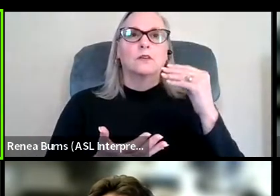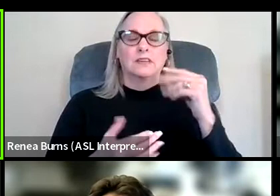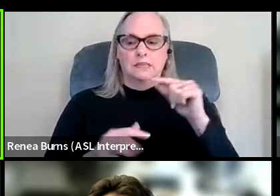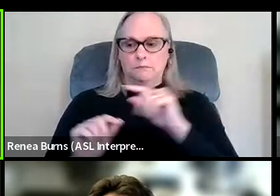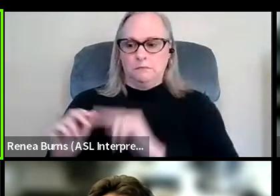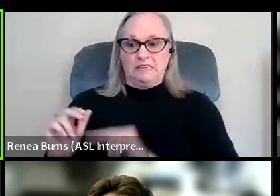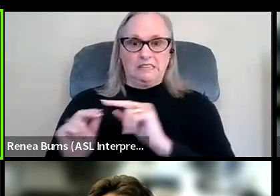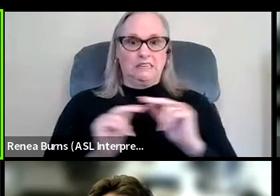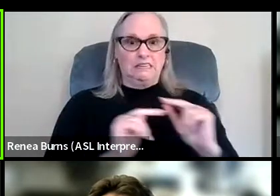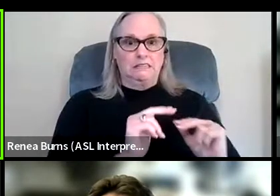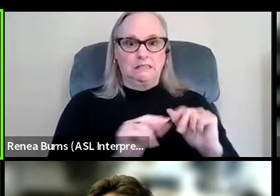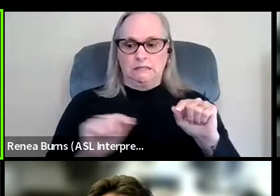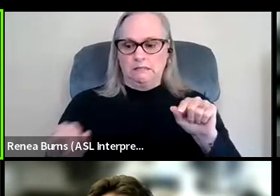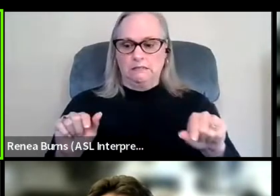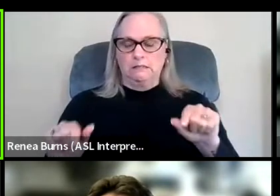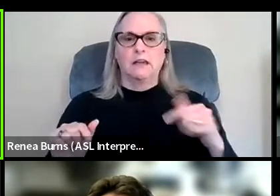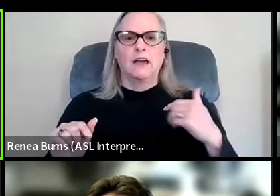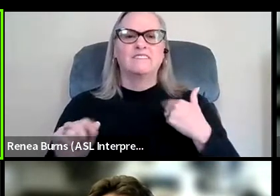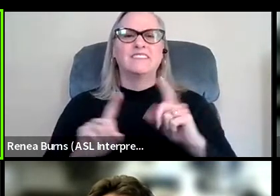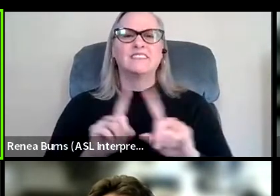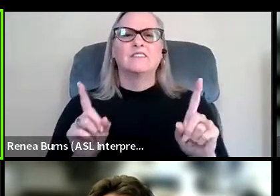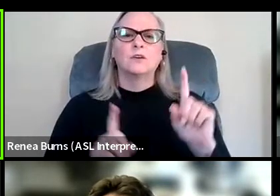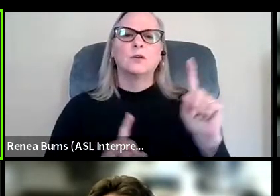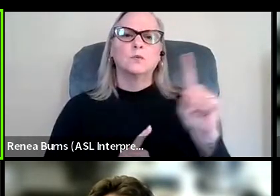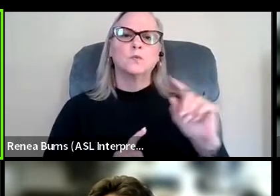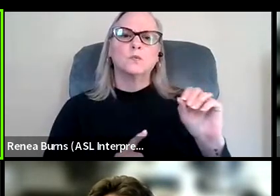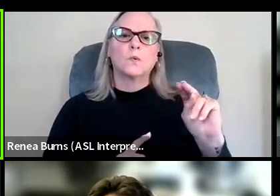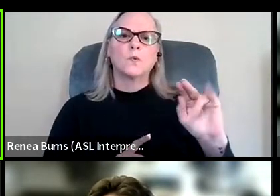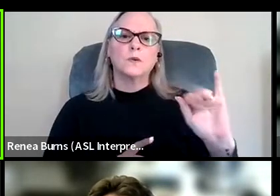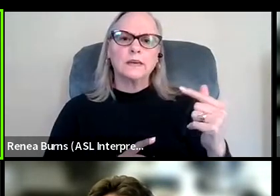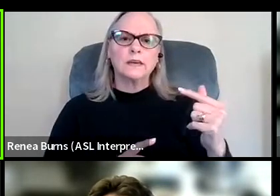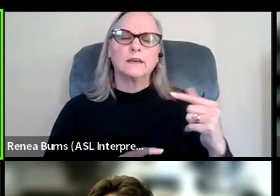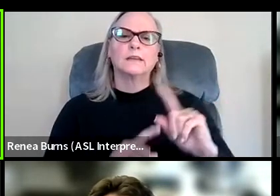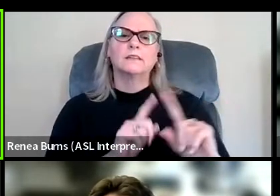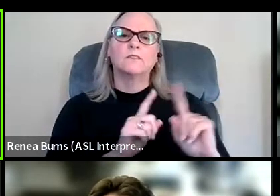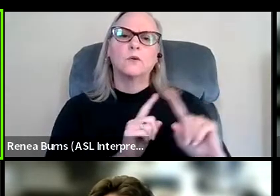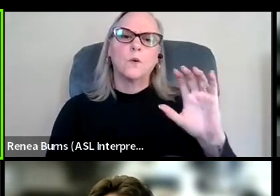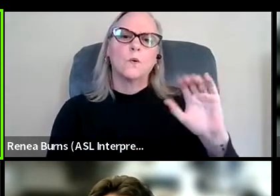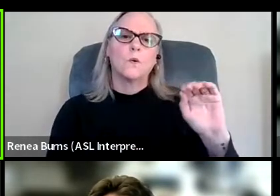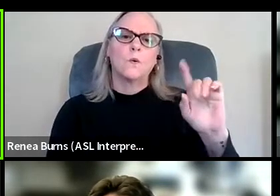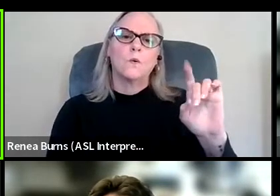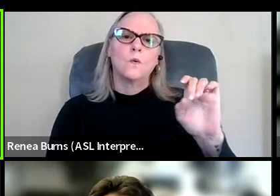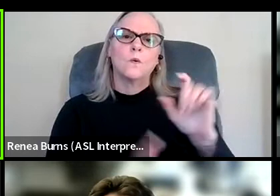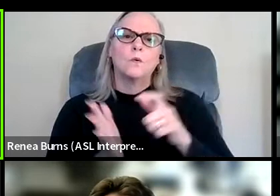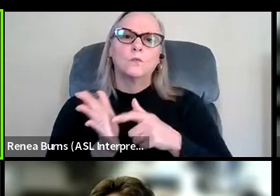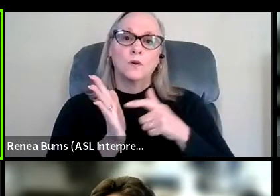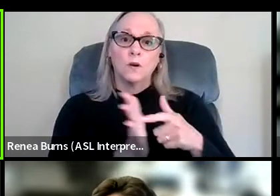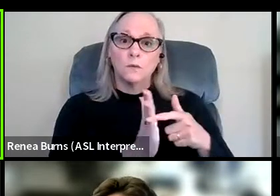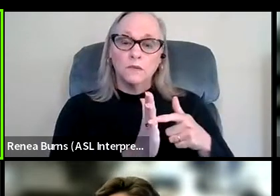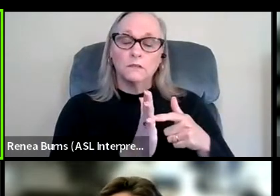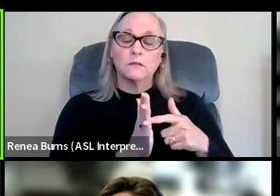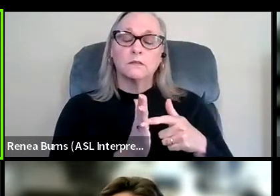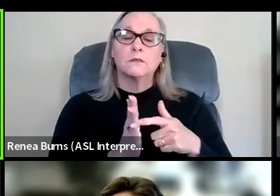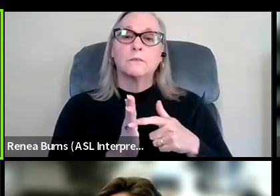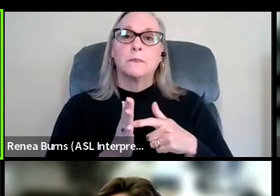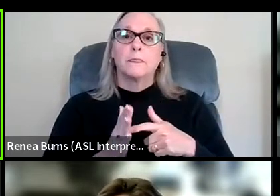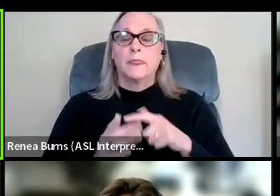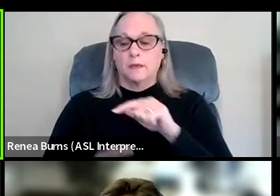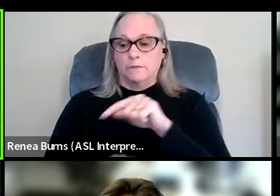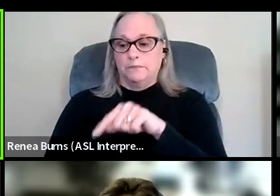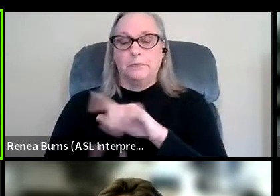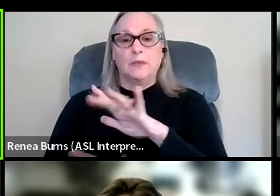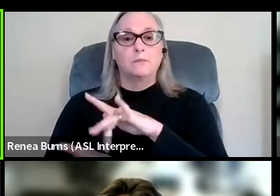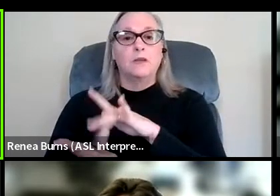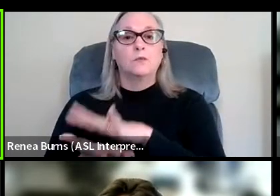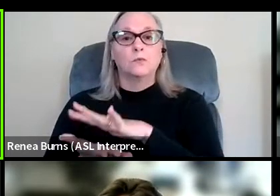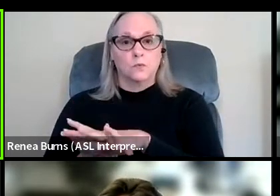to different zoning and code requirements, one of the projects, the middle school went through a